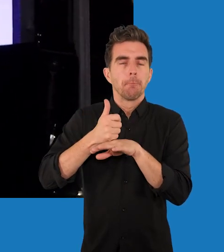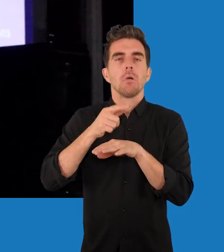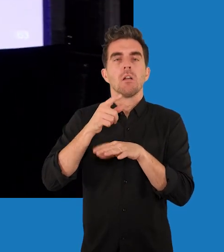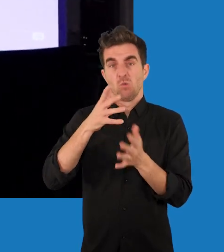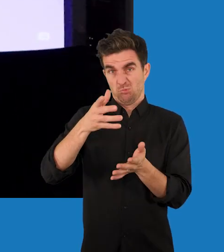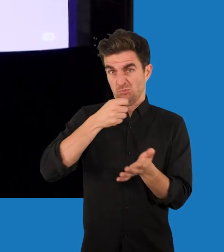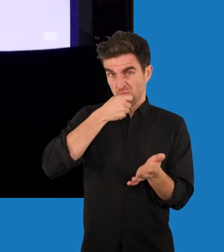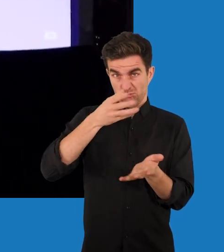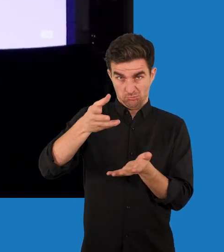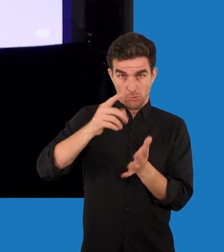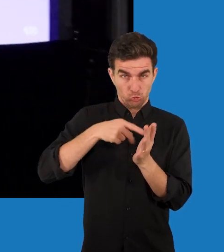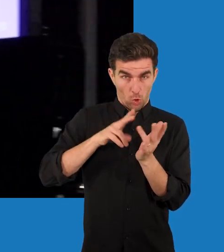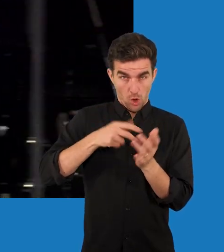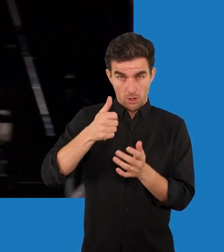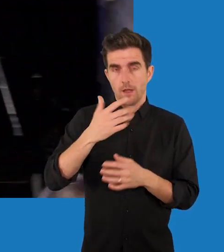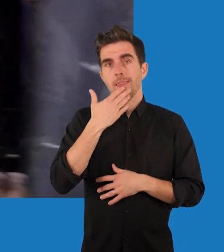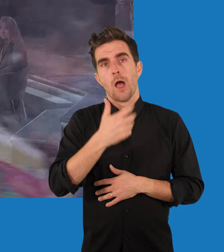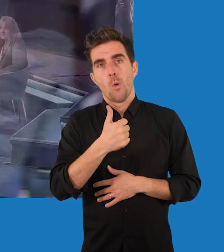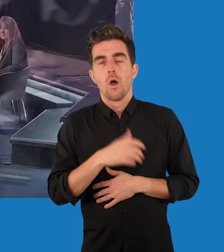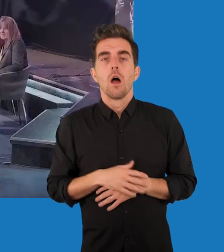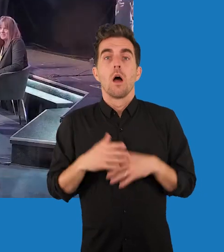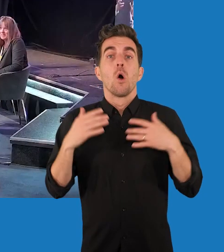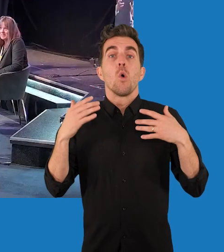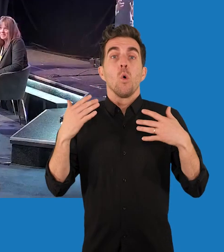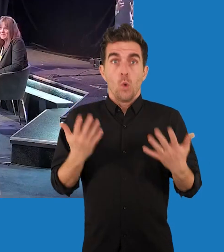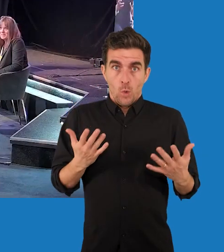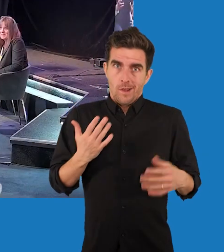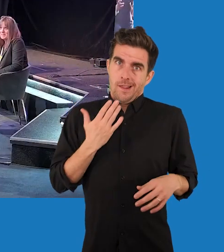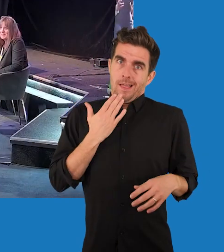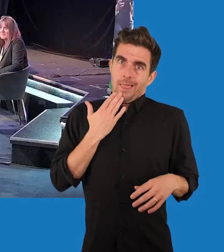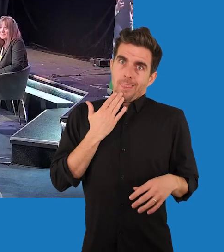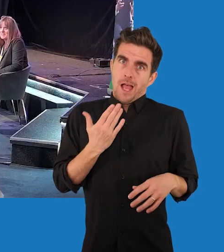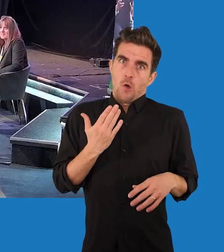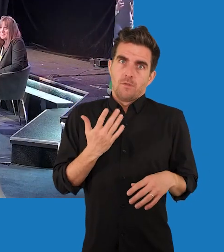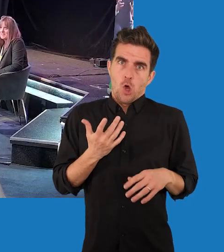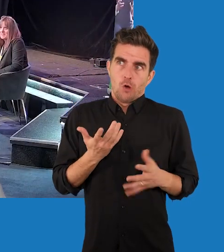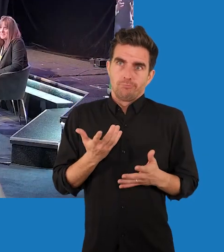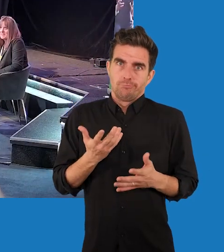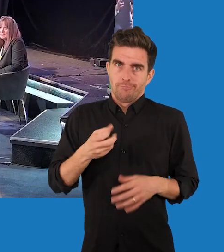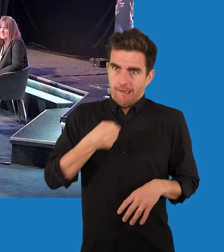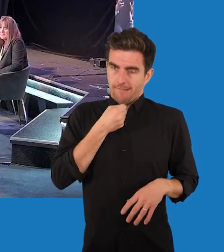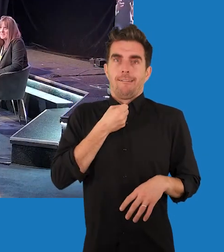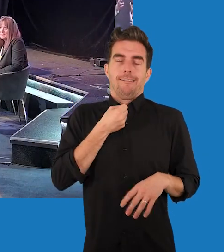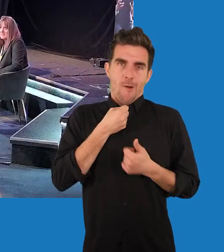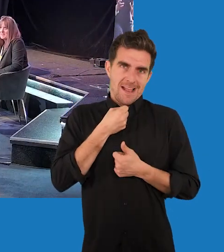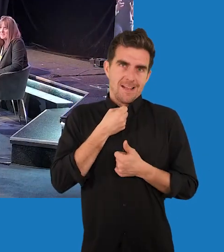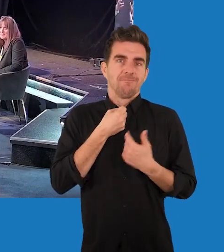John, you're going to take this one. Thank you, Chair. So, Martin, firstly, thank you for the question, but more importantly, thank you for the challenge,